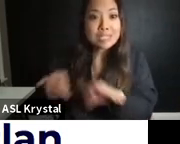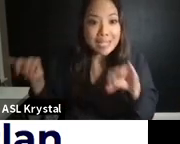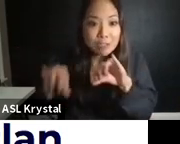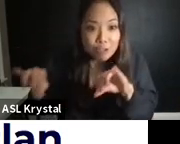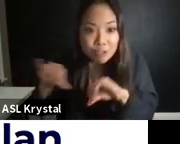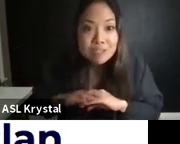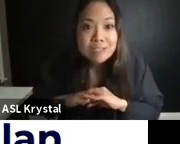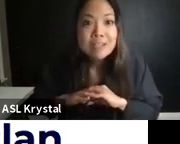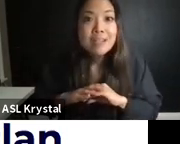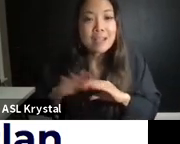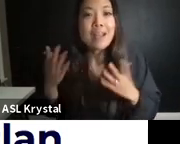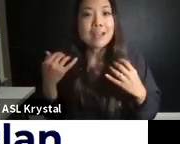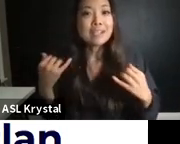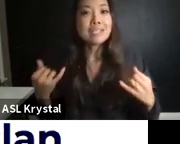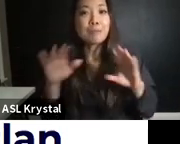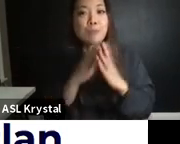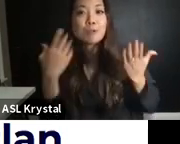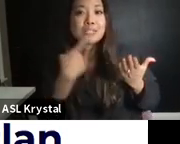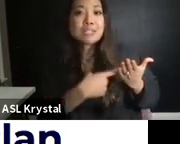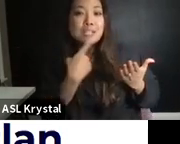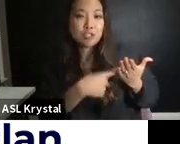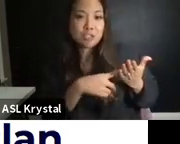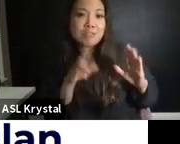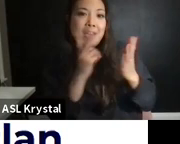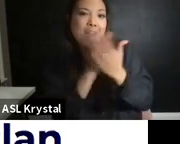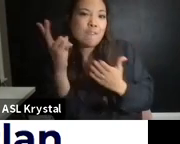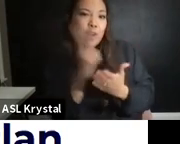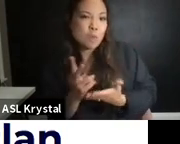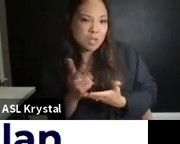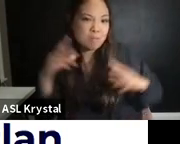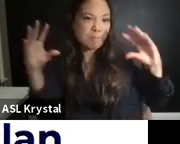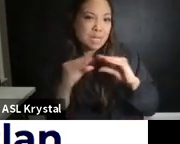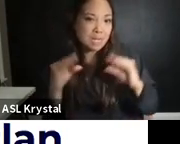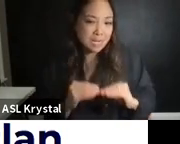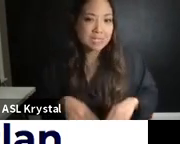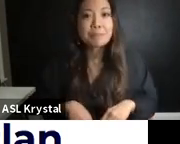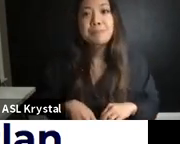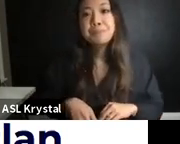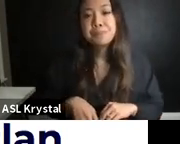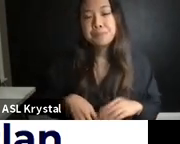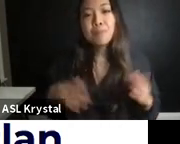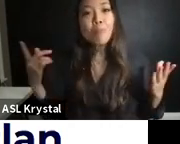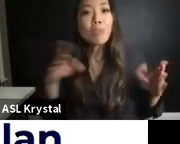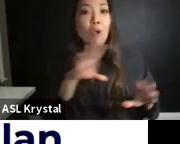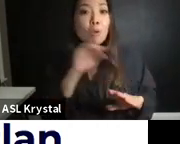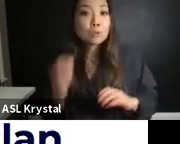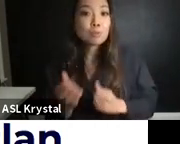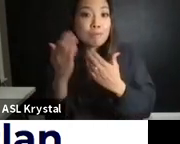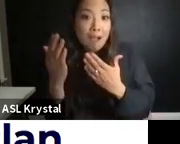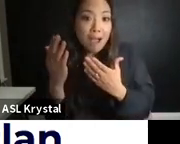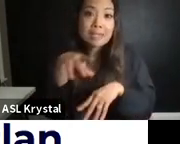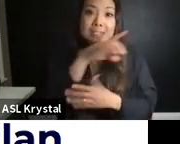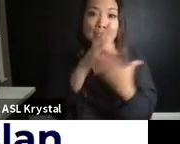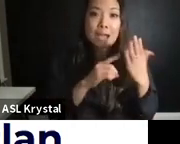bi-weekly library team zooms i highlight the guided inquiry design professional development dr leslie